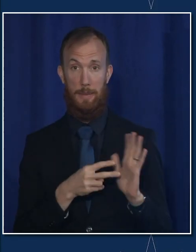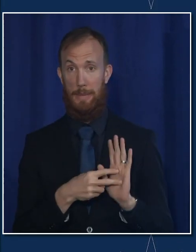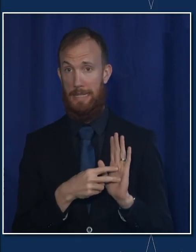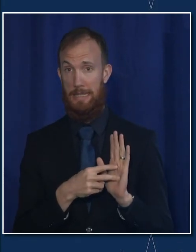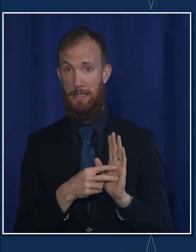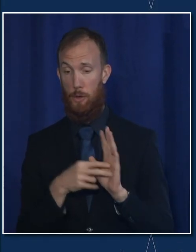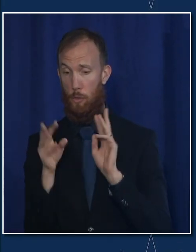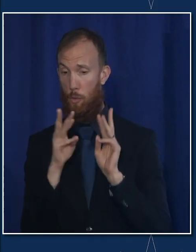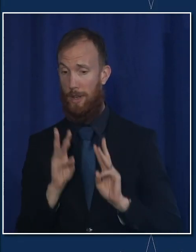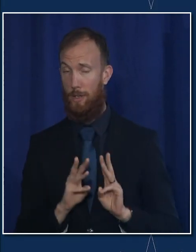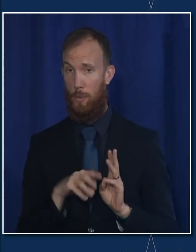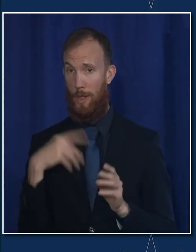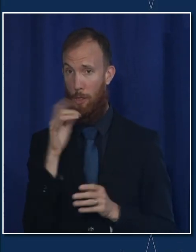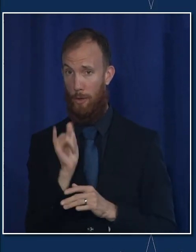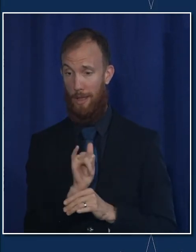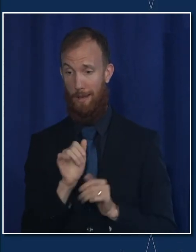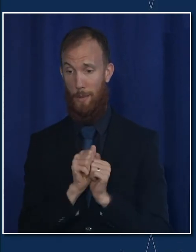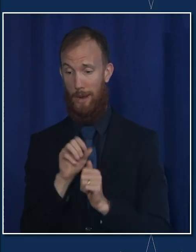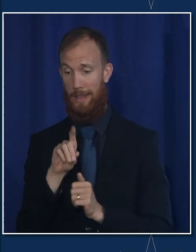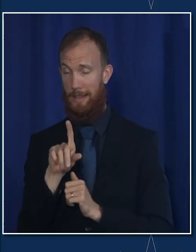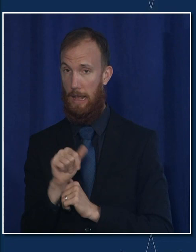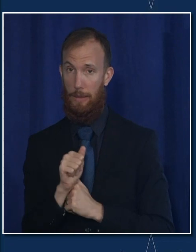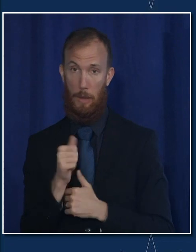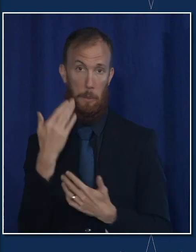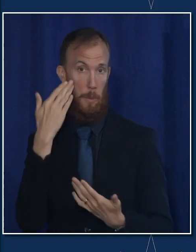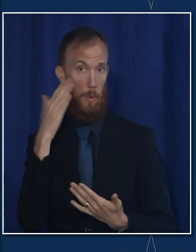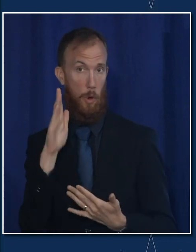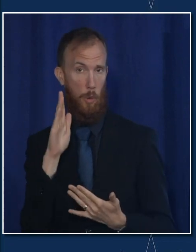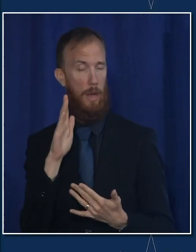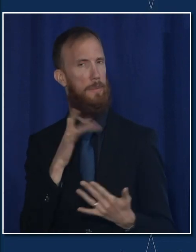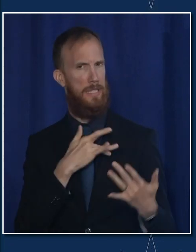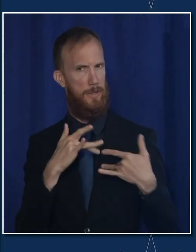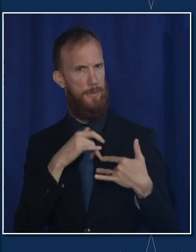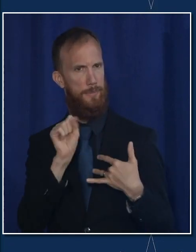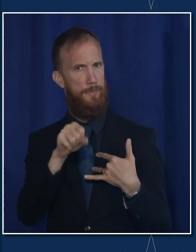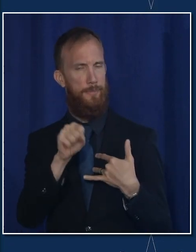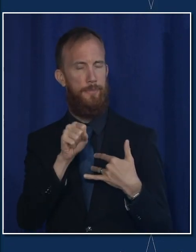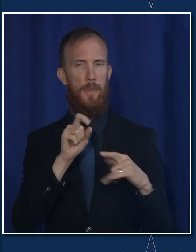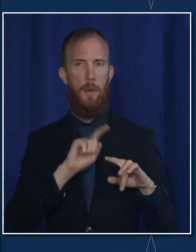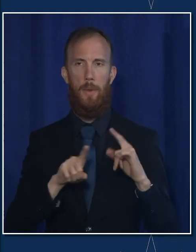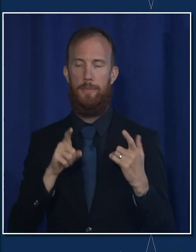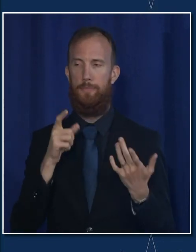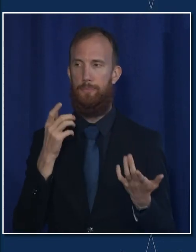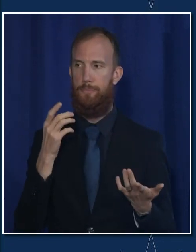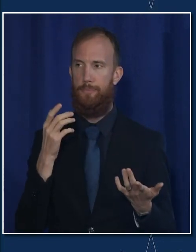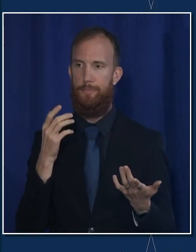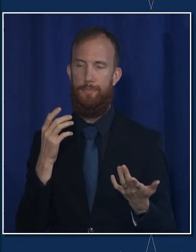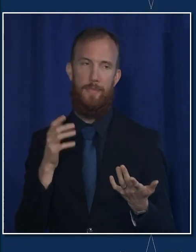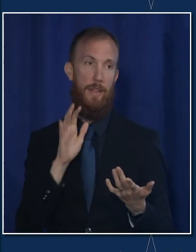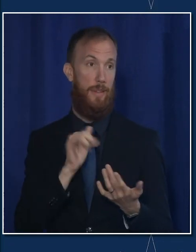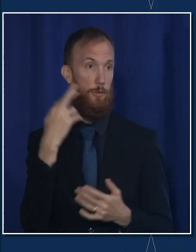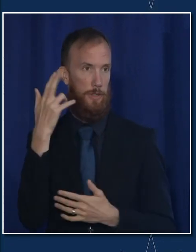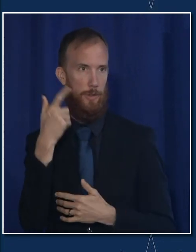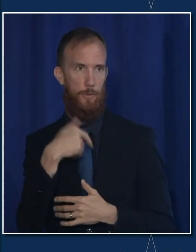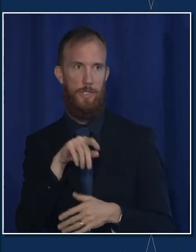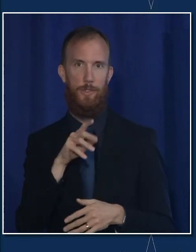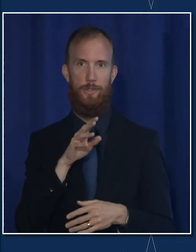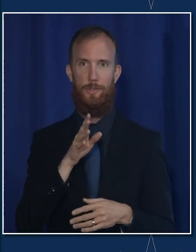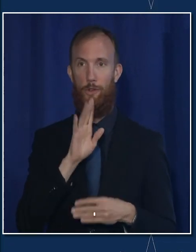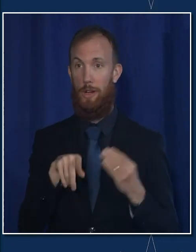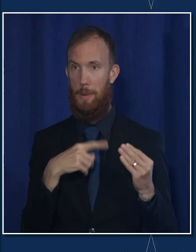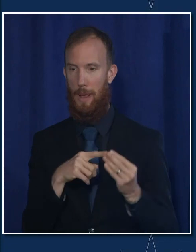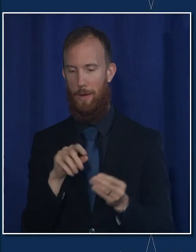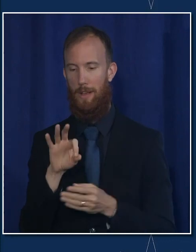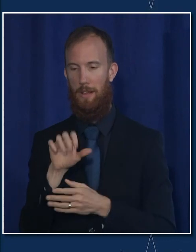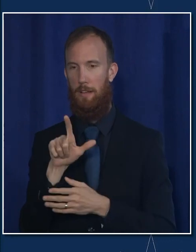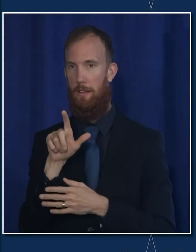fully know, but I am concerned for sure heading into the winter. And anybody, which is why we've been starting to already talk about getting flu shots